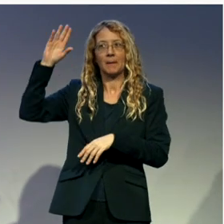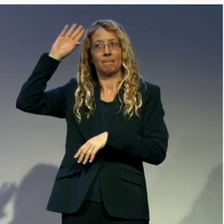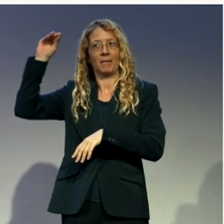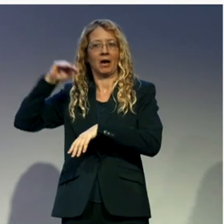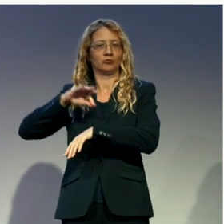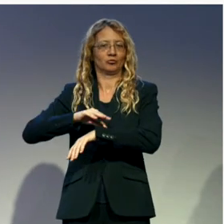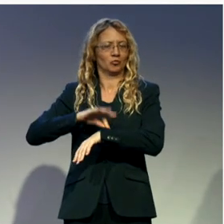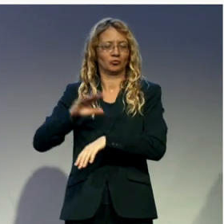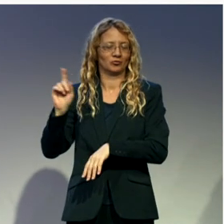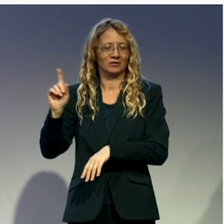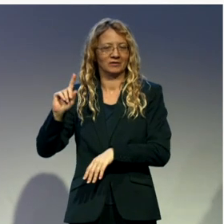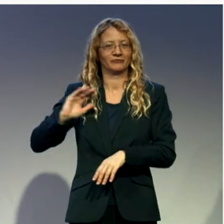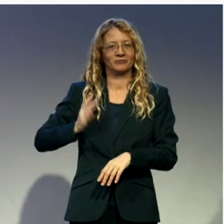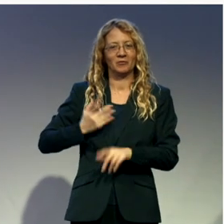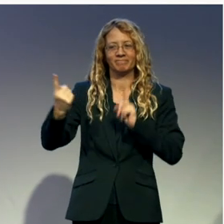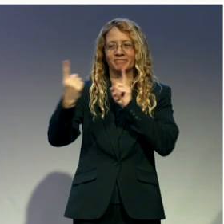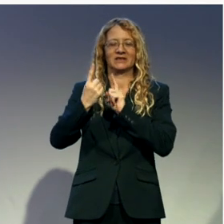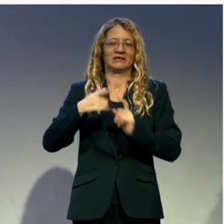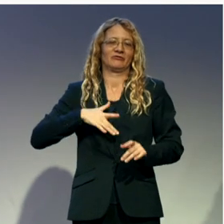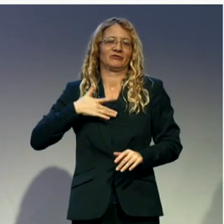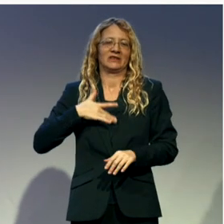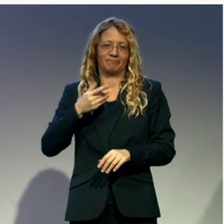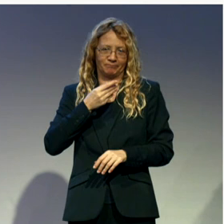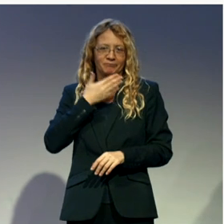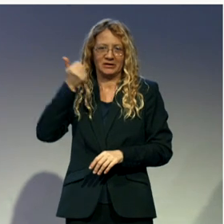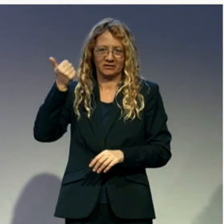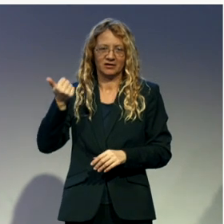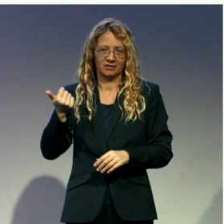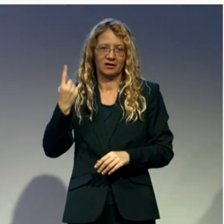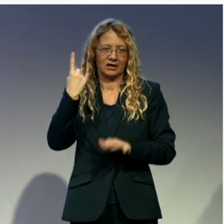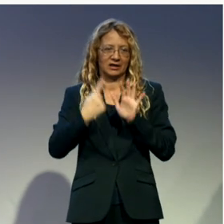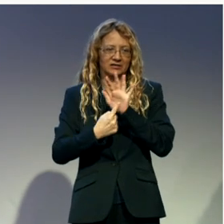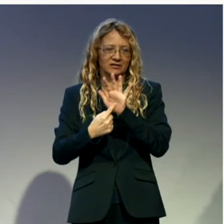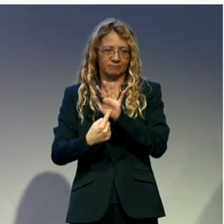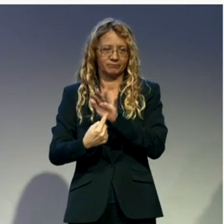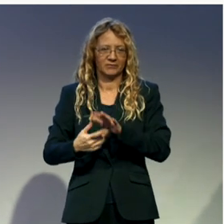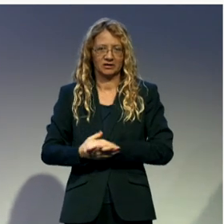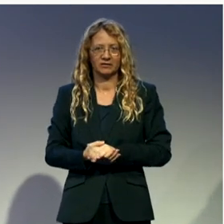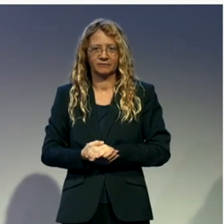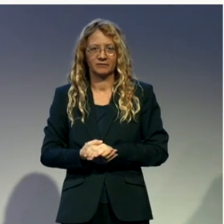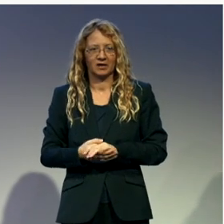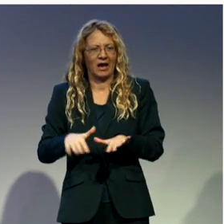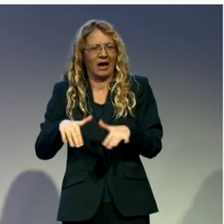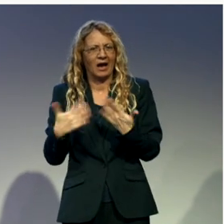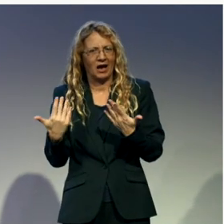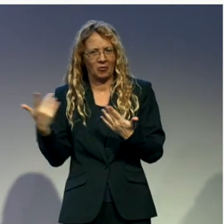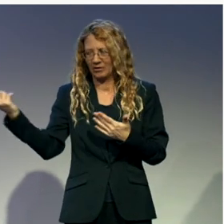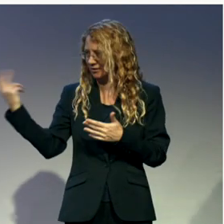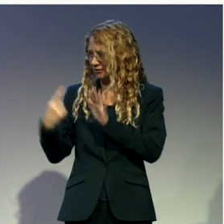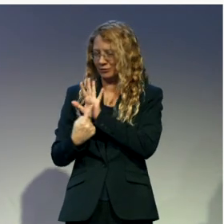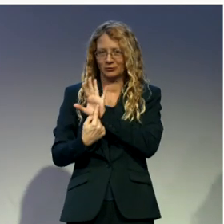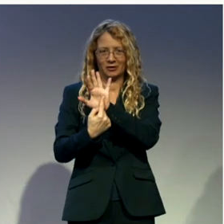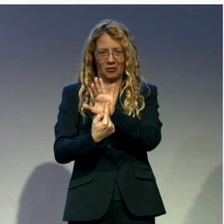So we saw an example on how this is being done. And the breast is being